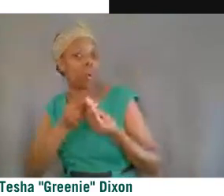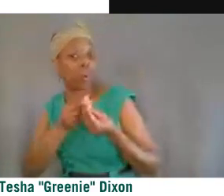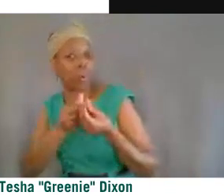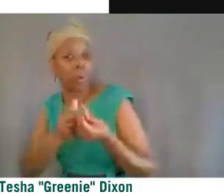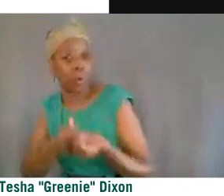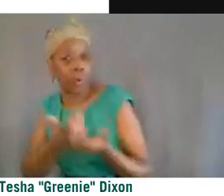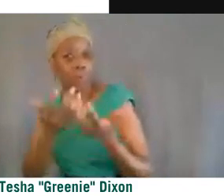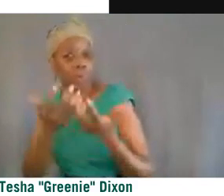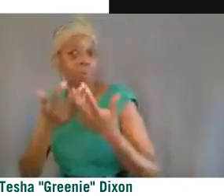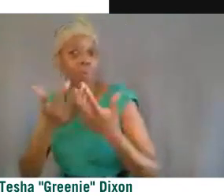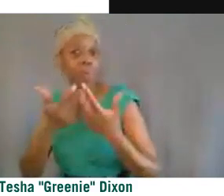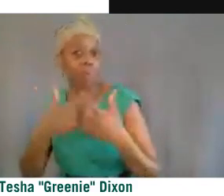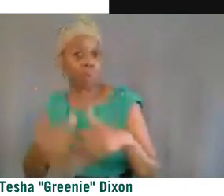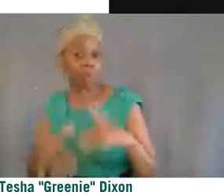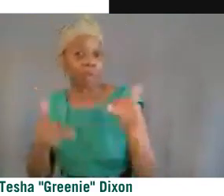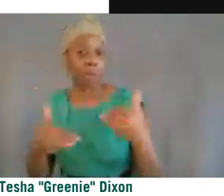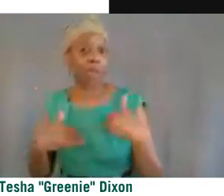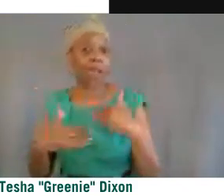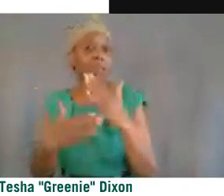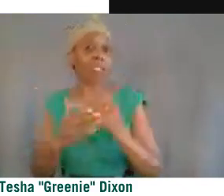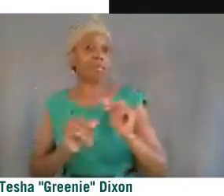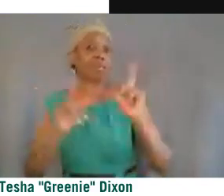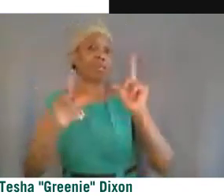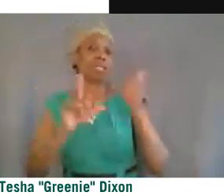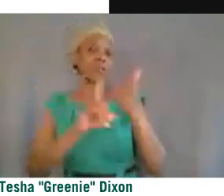some screens to assist us, maybe sometimes.